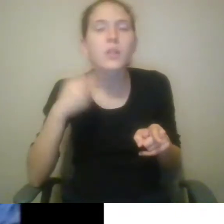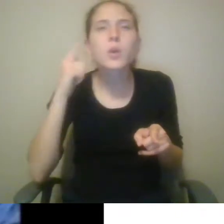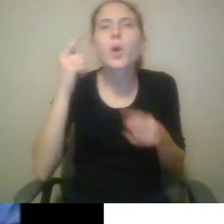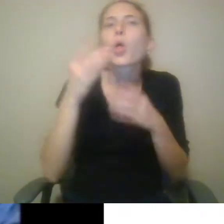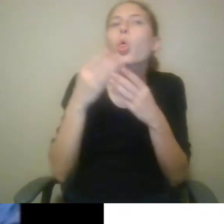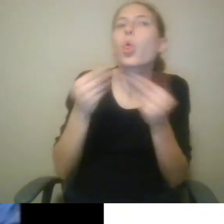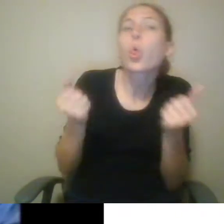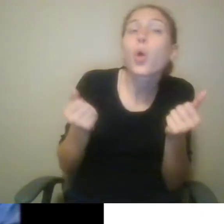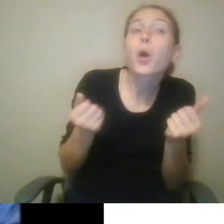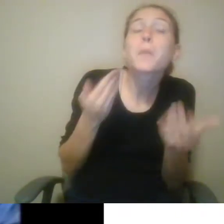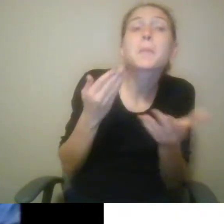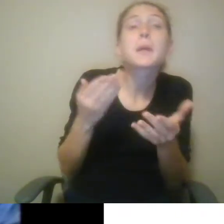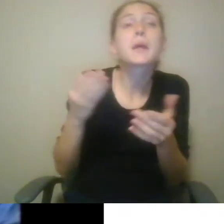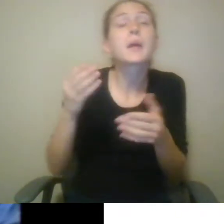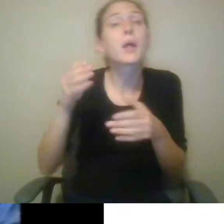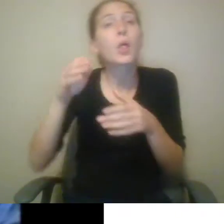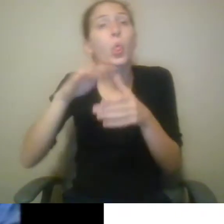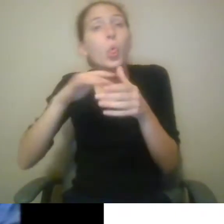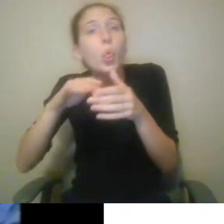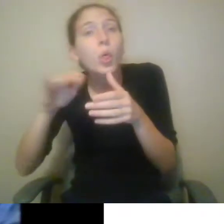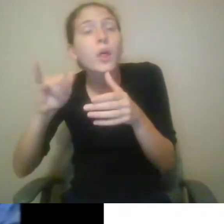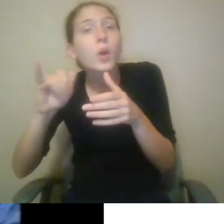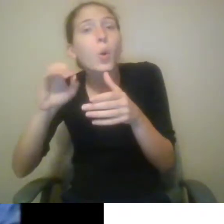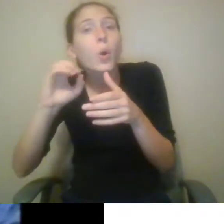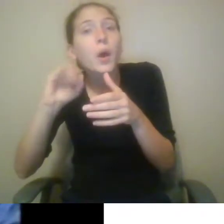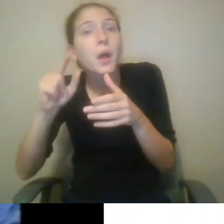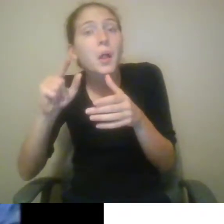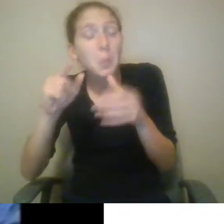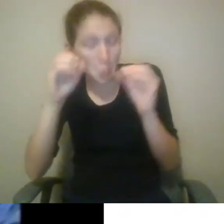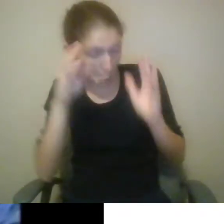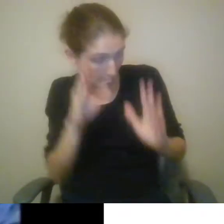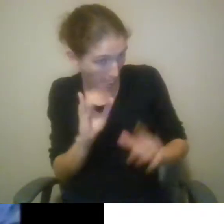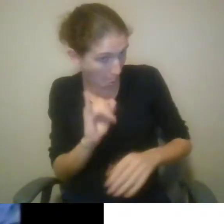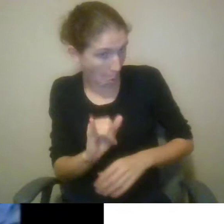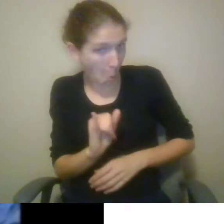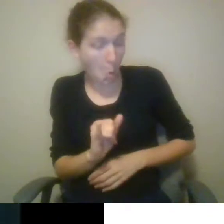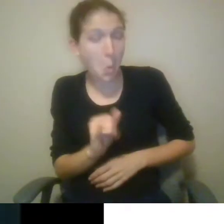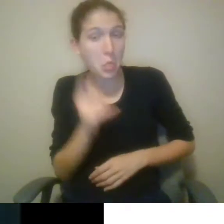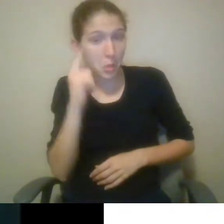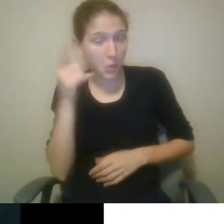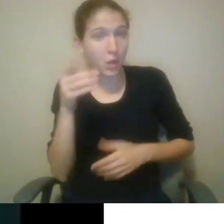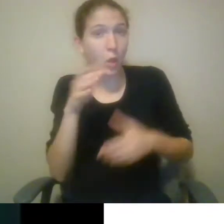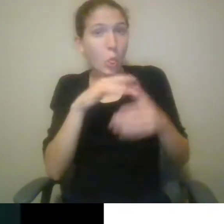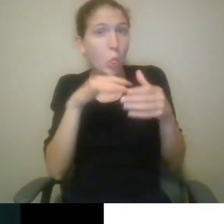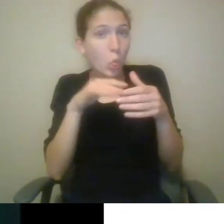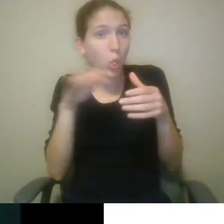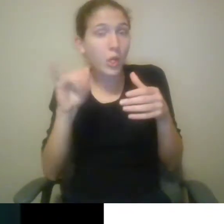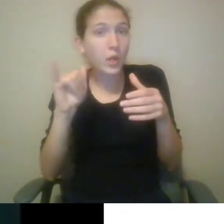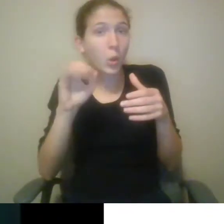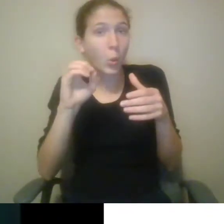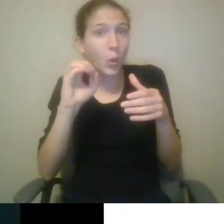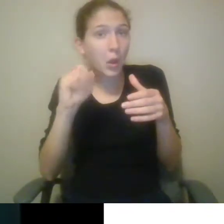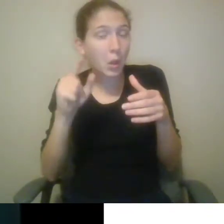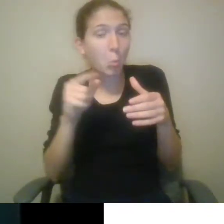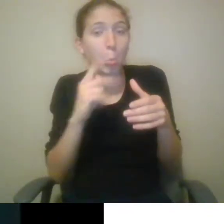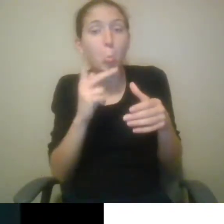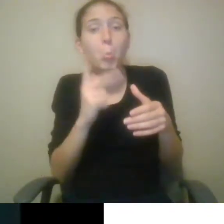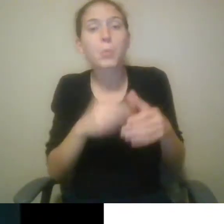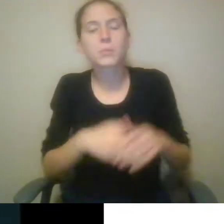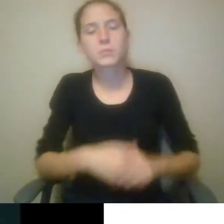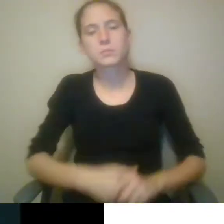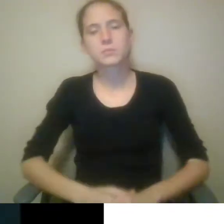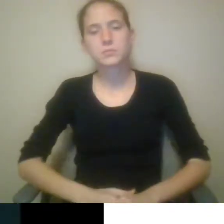act like oil. Alright, you think it could act like oil and just kind of float on the surface? Yeah. Alright, here we go. Let's see what we got here.